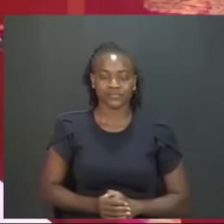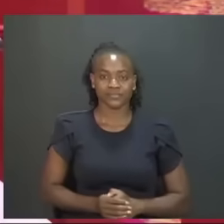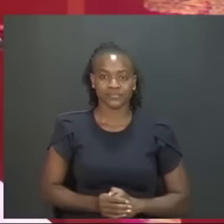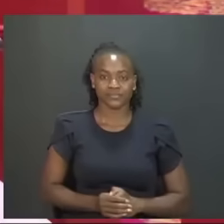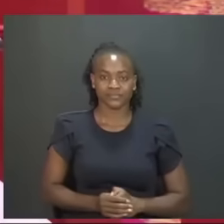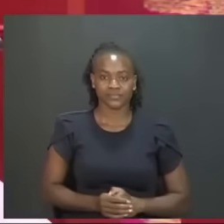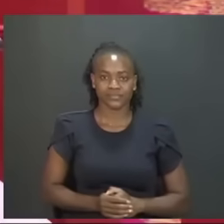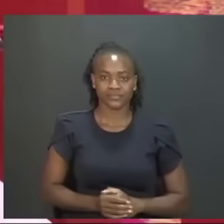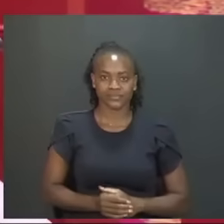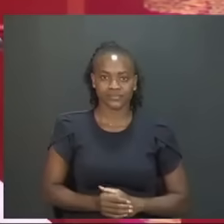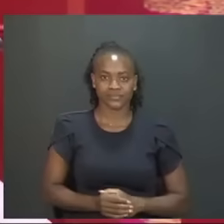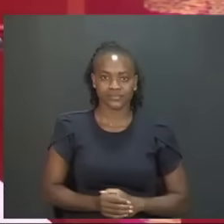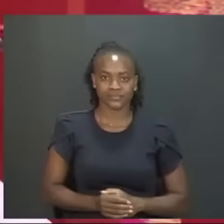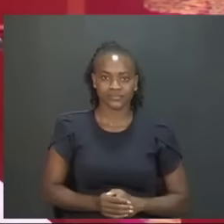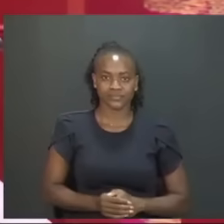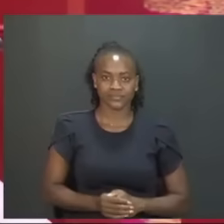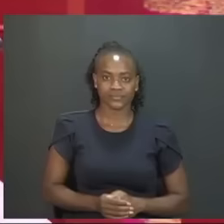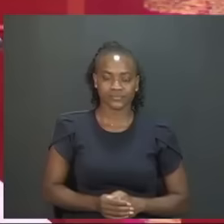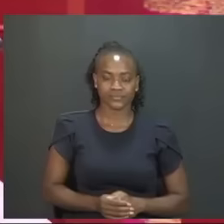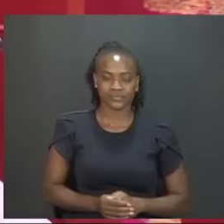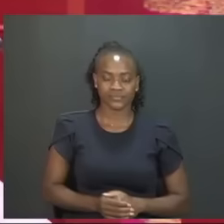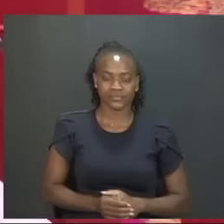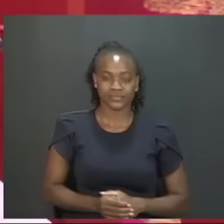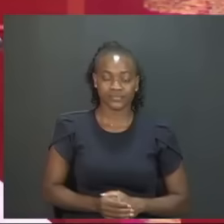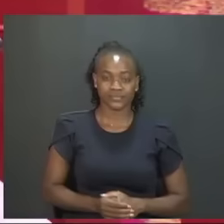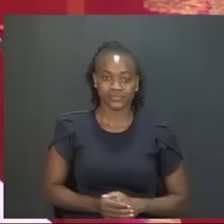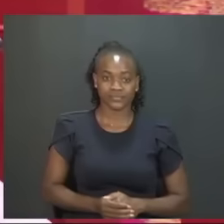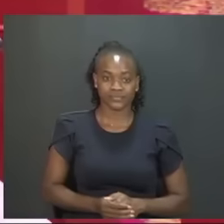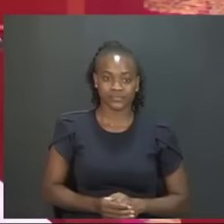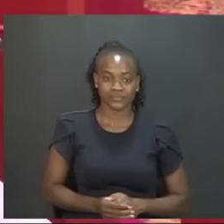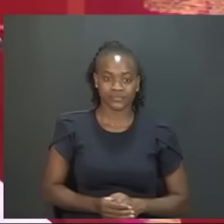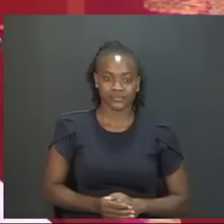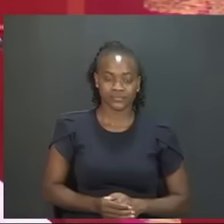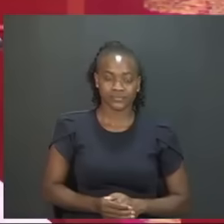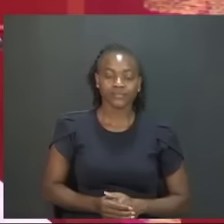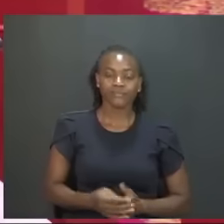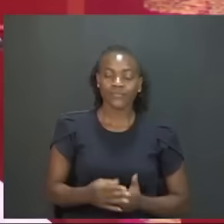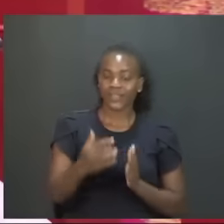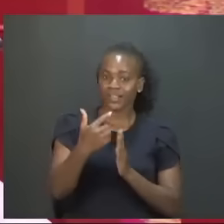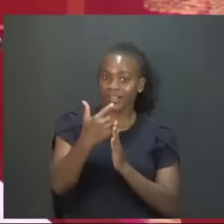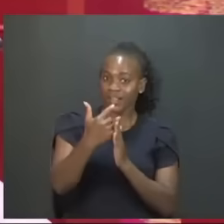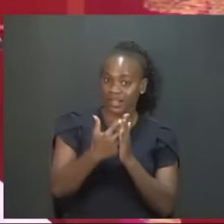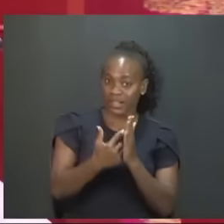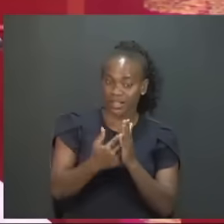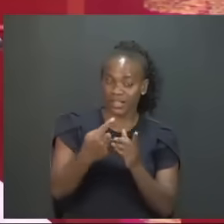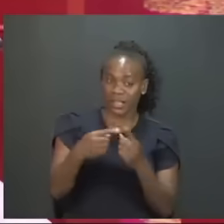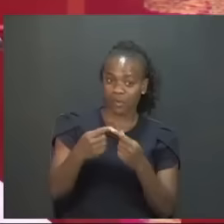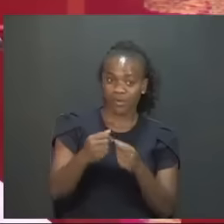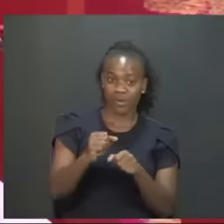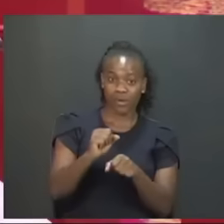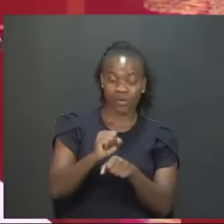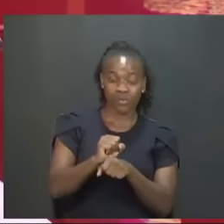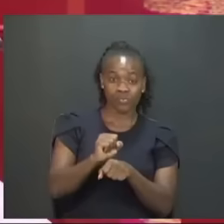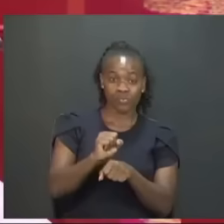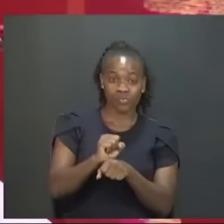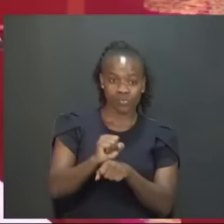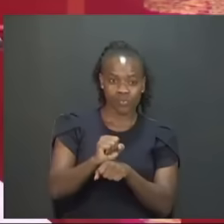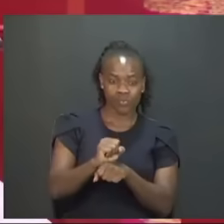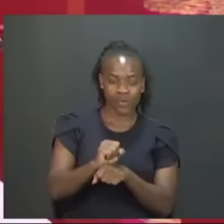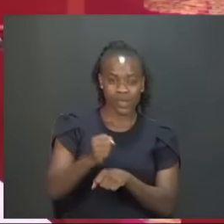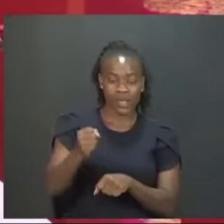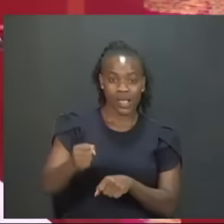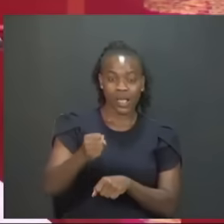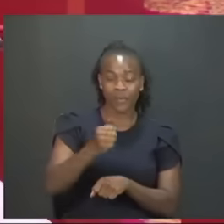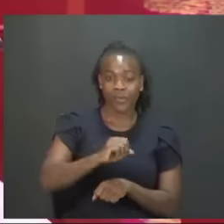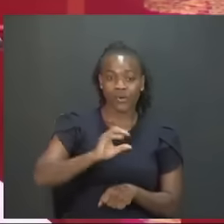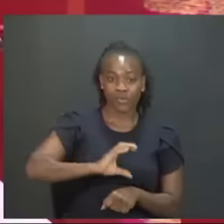On listed referrals The appointment committee indeed has a